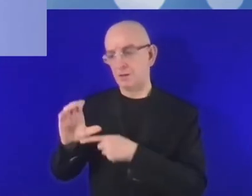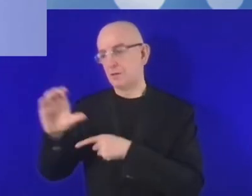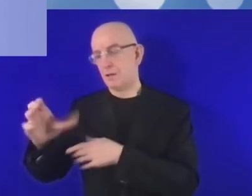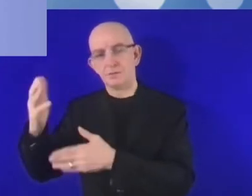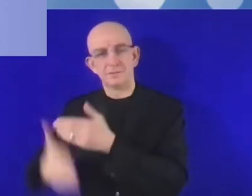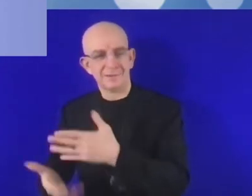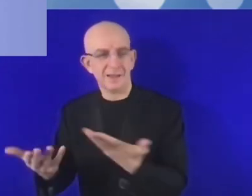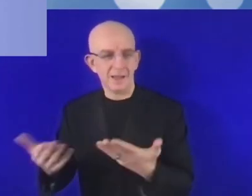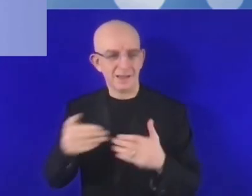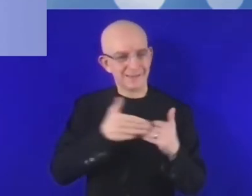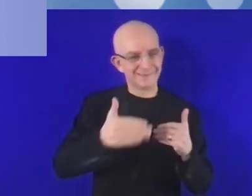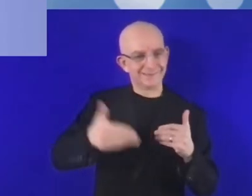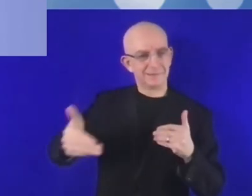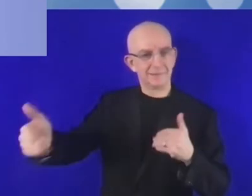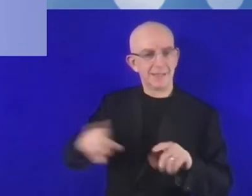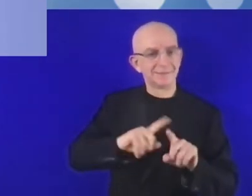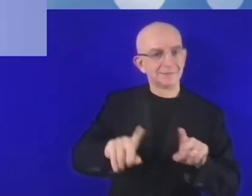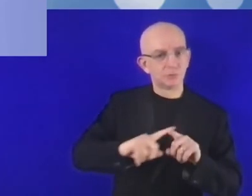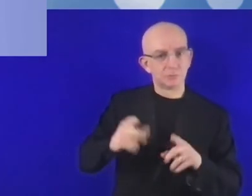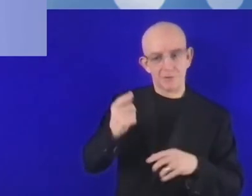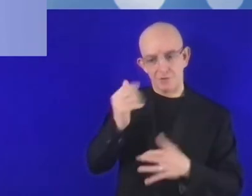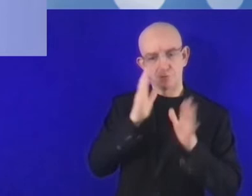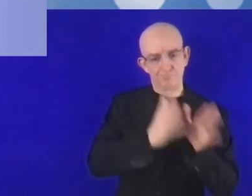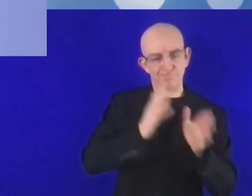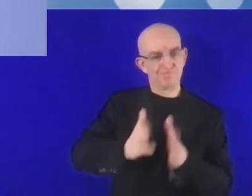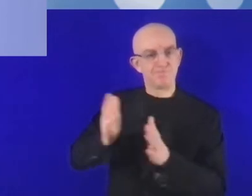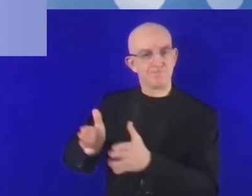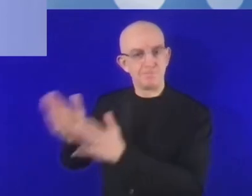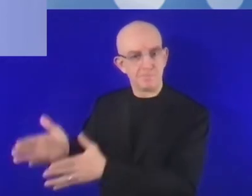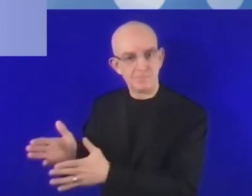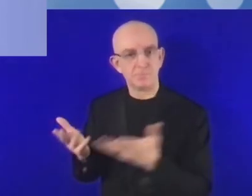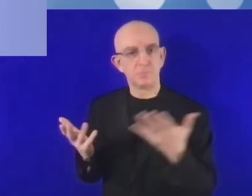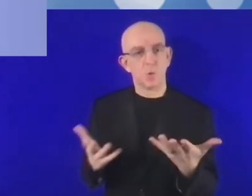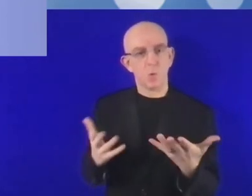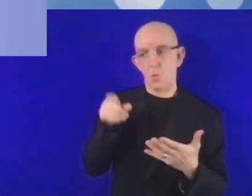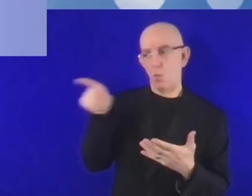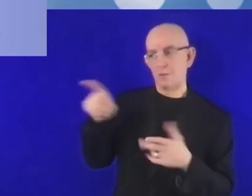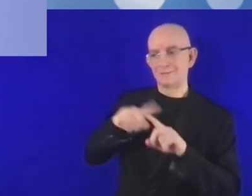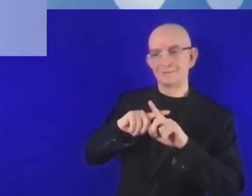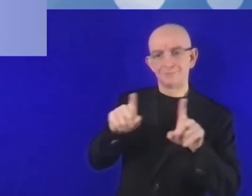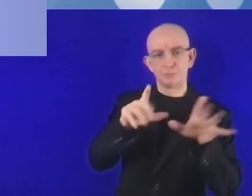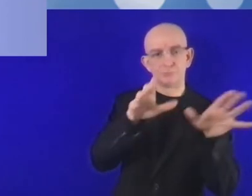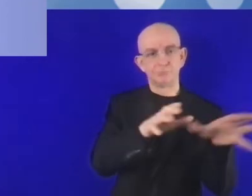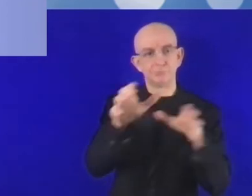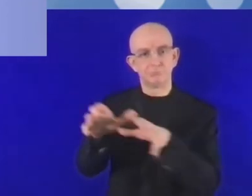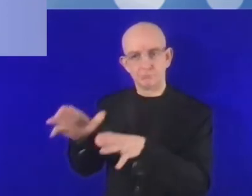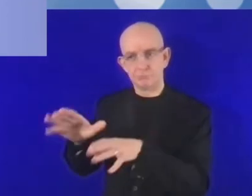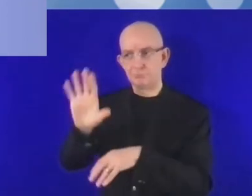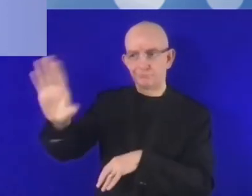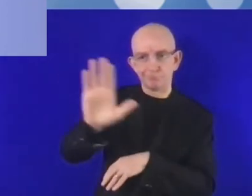require different type of financing and i absolutely agree with the minister who said that we need as a